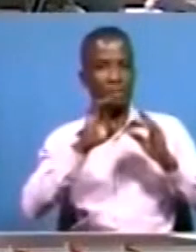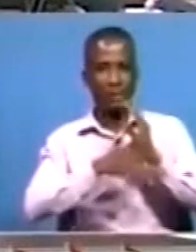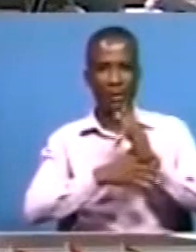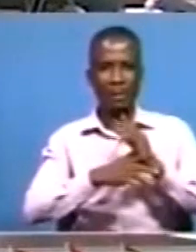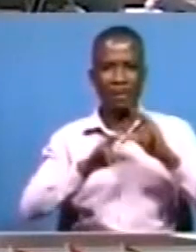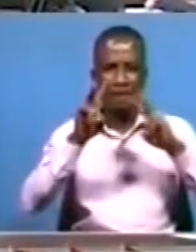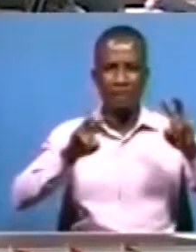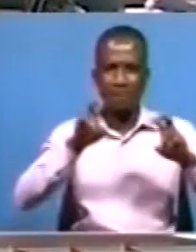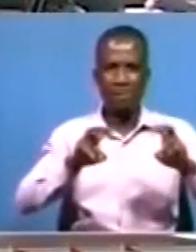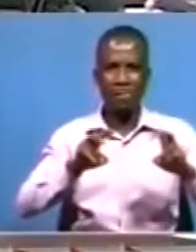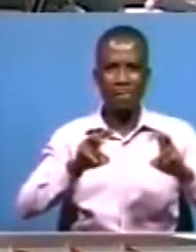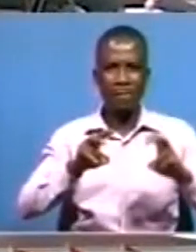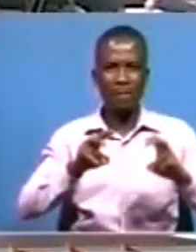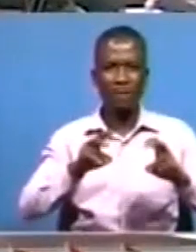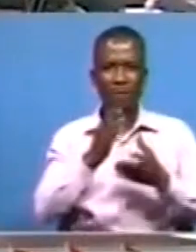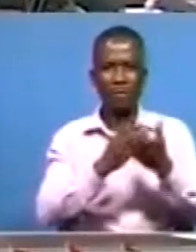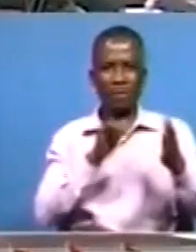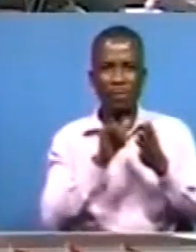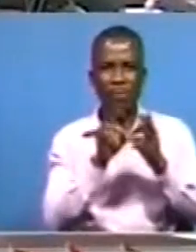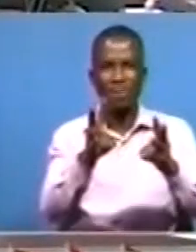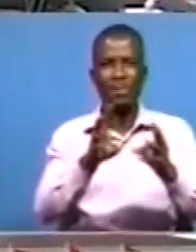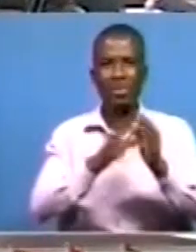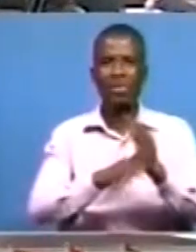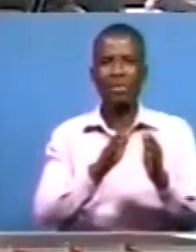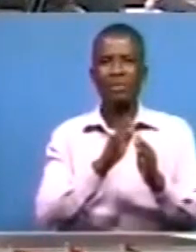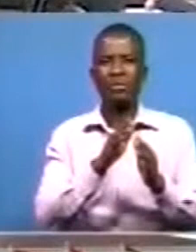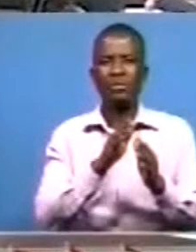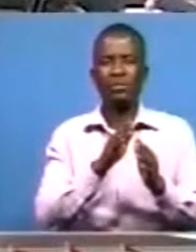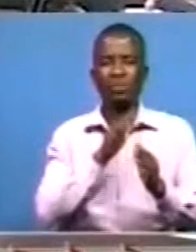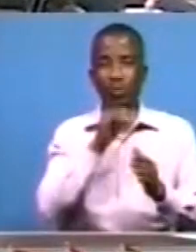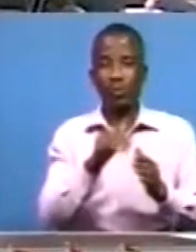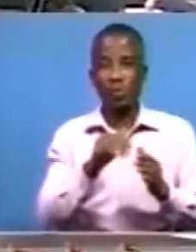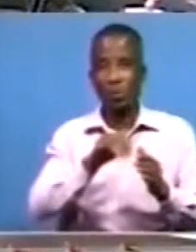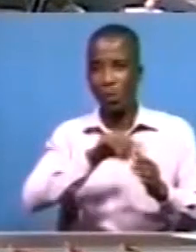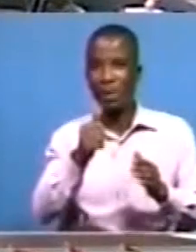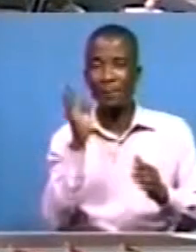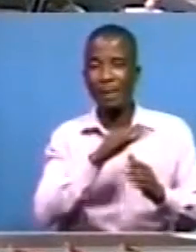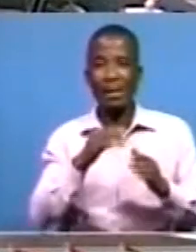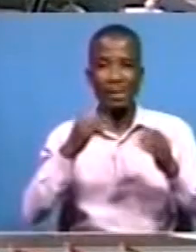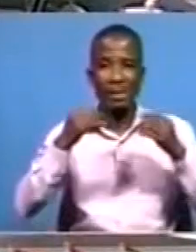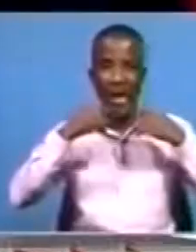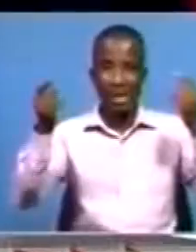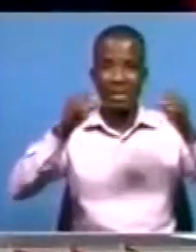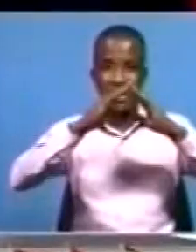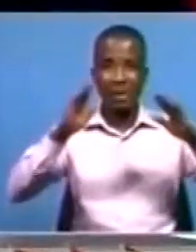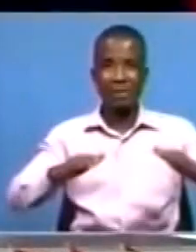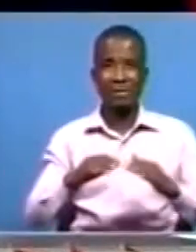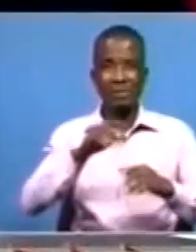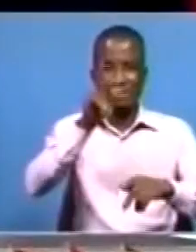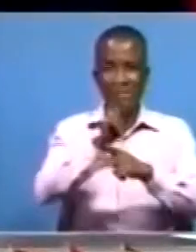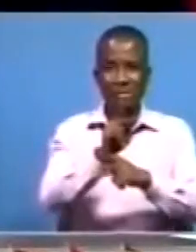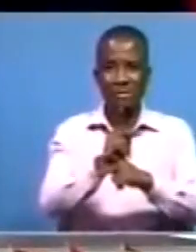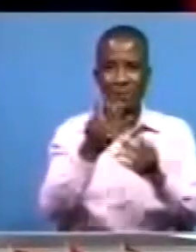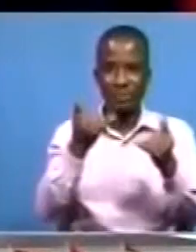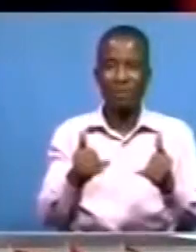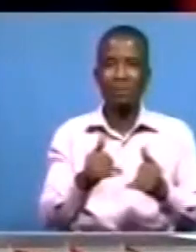is a special jurisdiction to be exercised in exceptional circumstances. It is not an appellate jurisdiction. It is a kind of jurisdiction held in